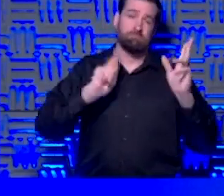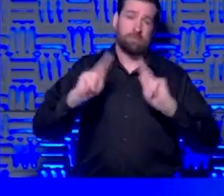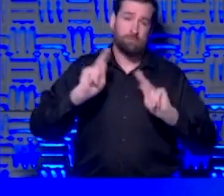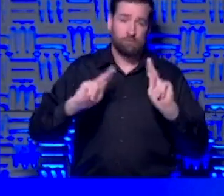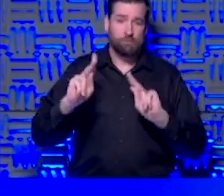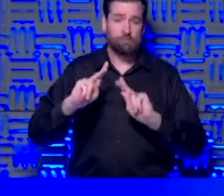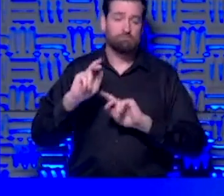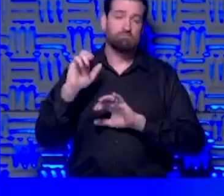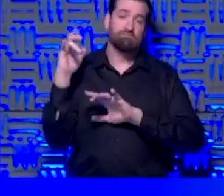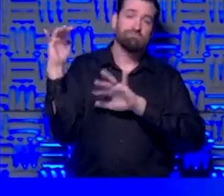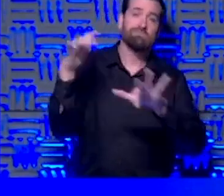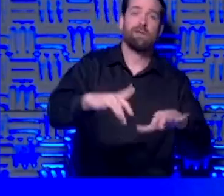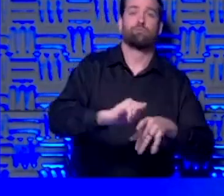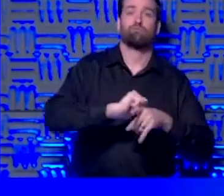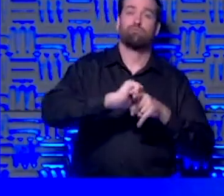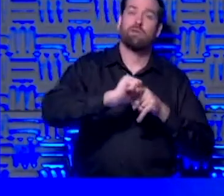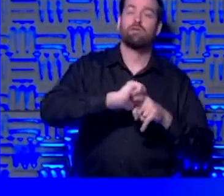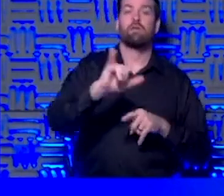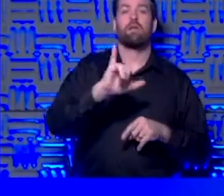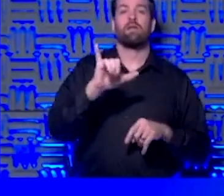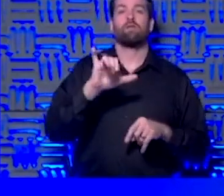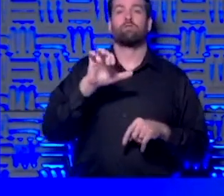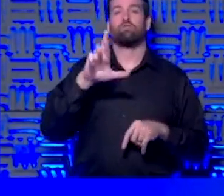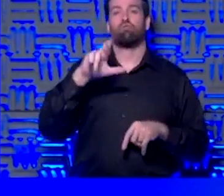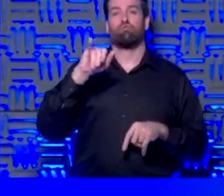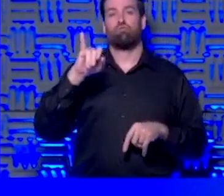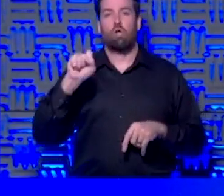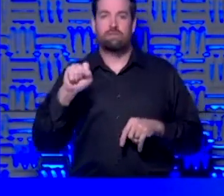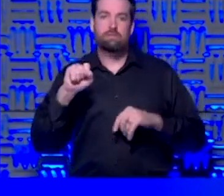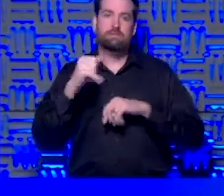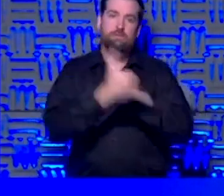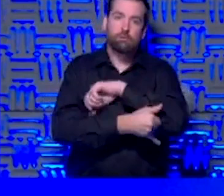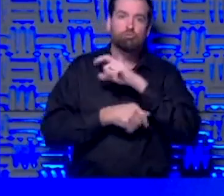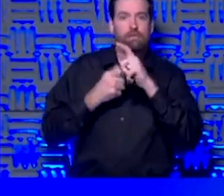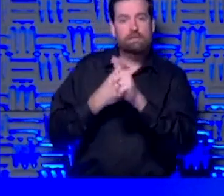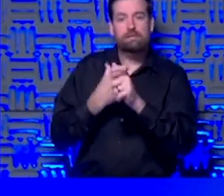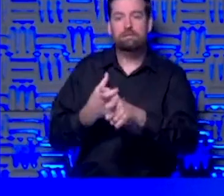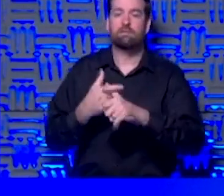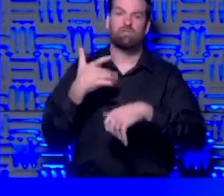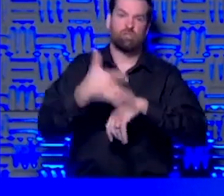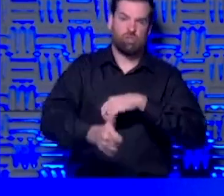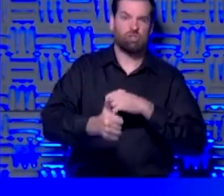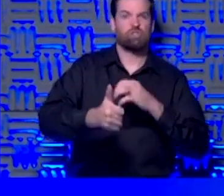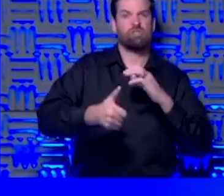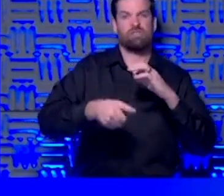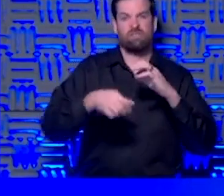doing training, such as cross-country, soccer, early football as well.